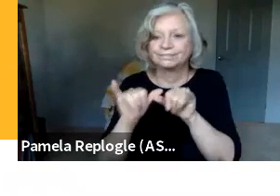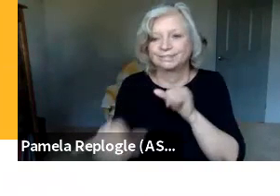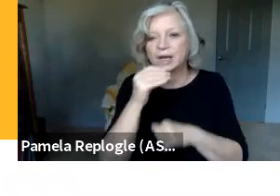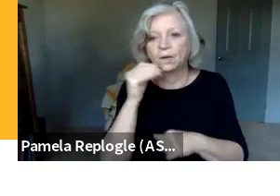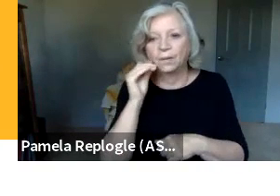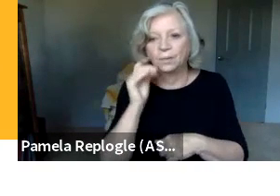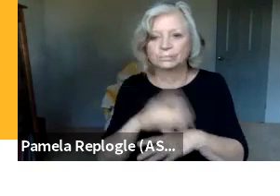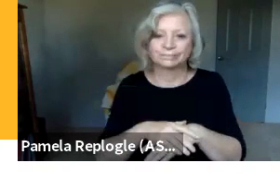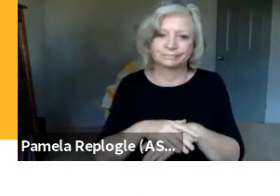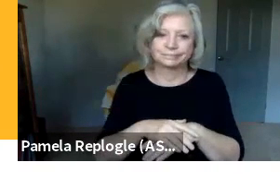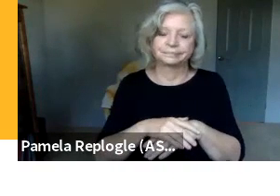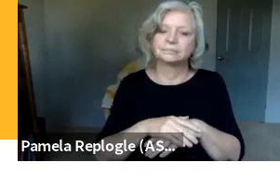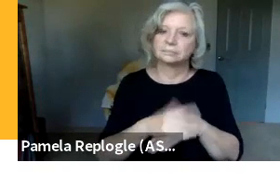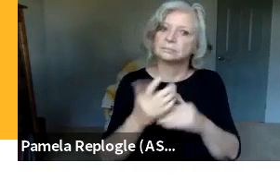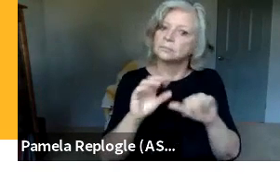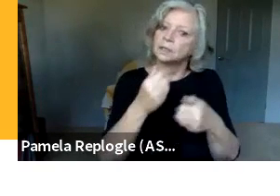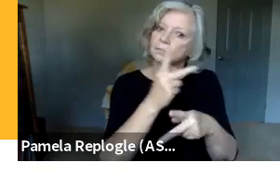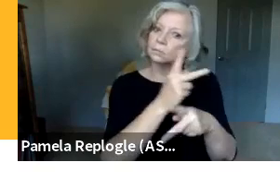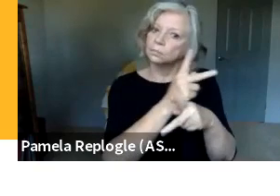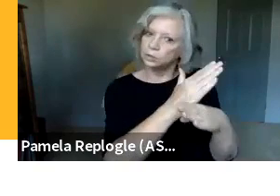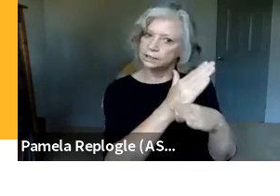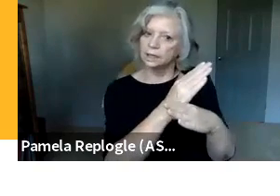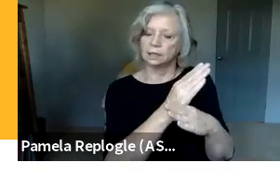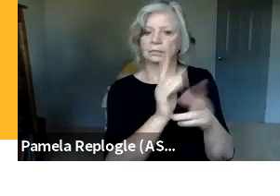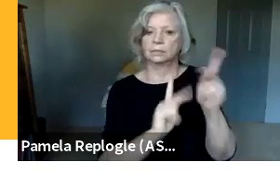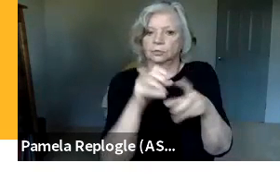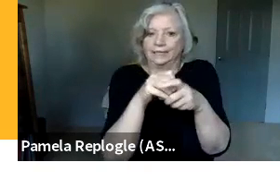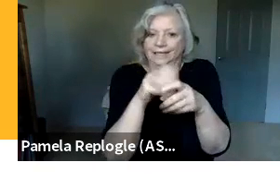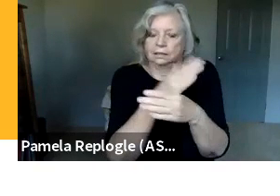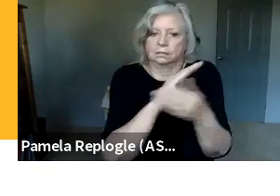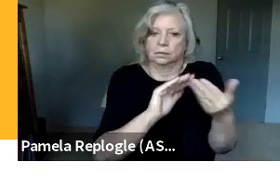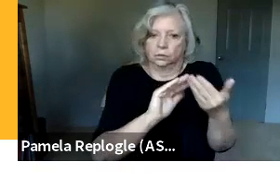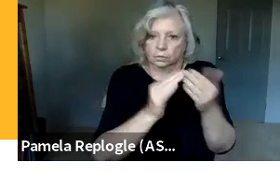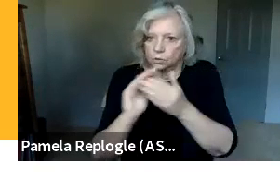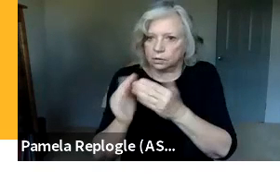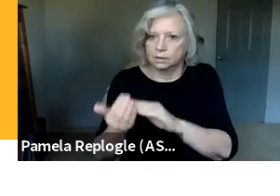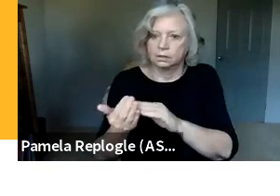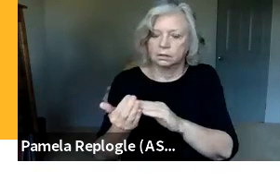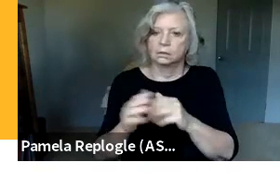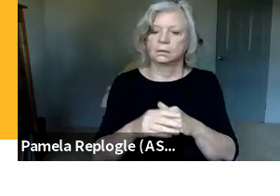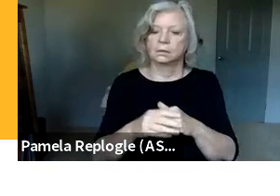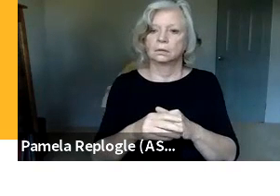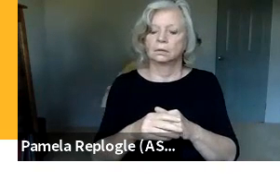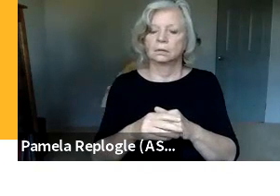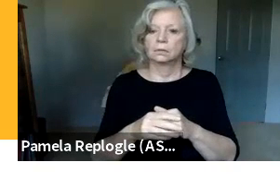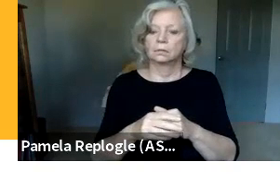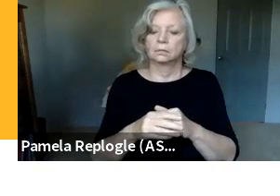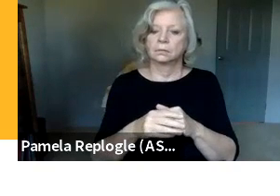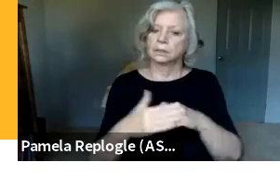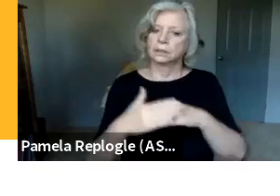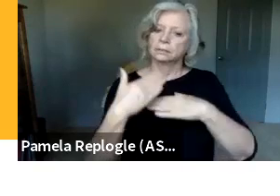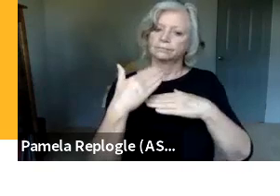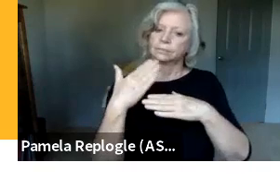do to protect others in the community and limit the spread of COVID.